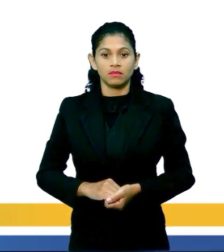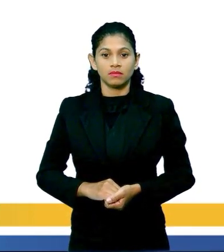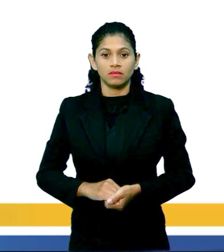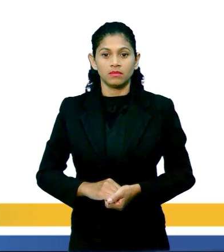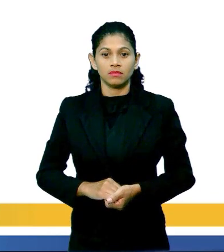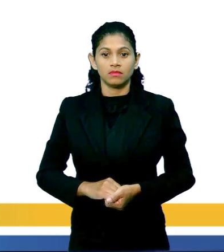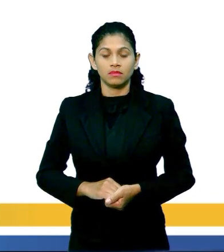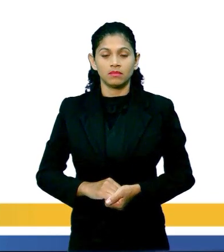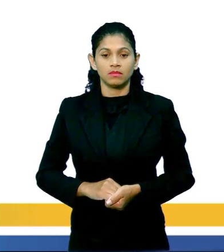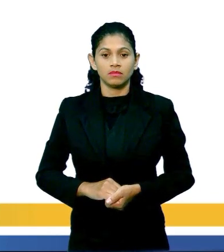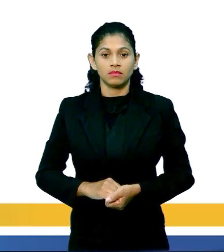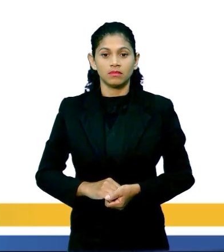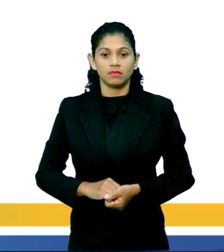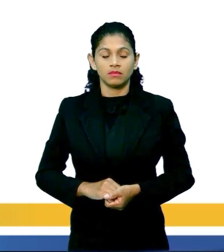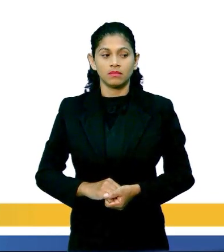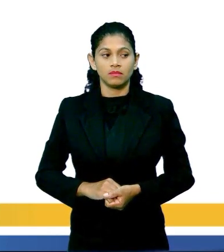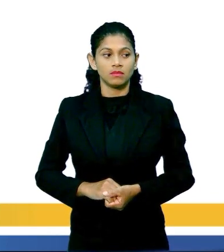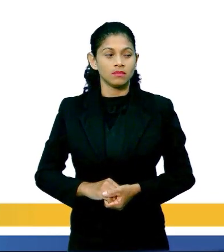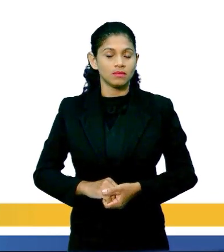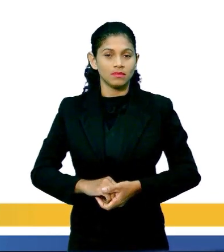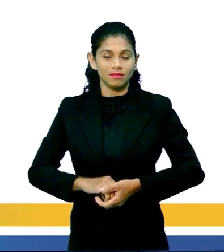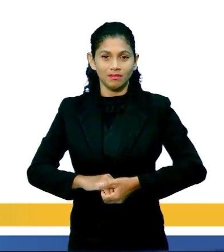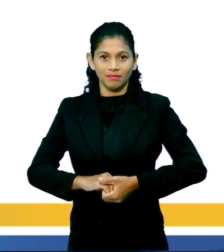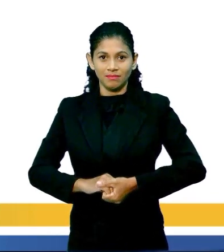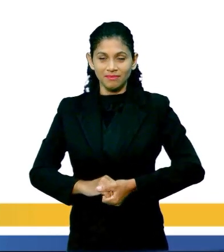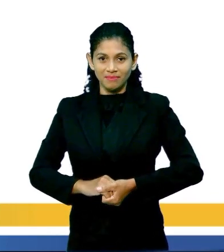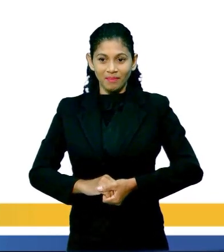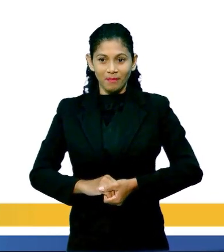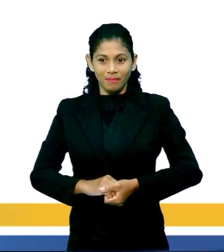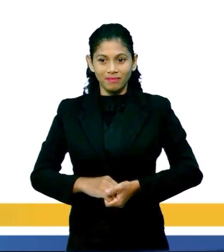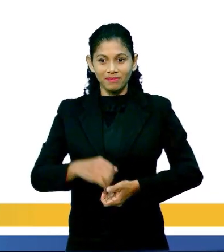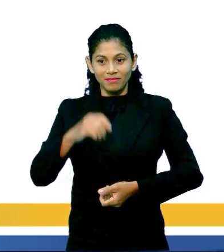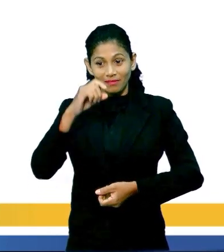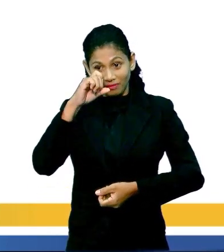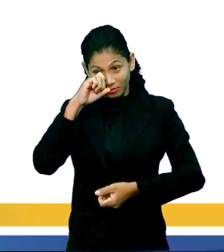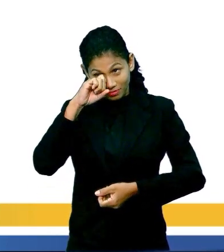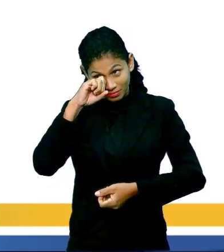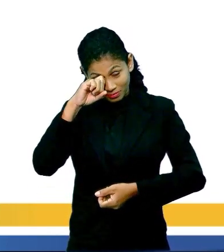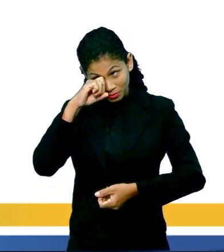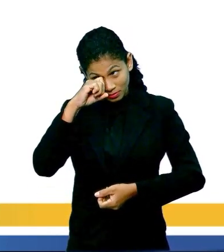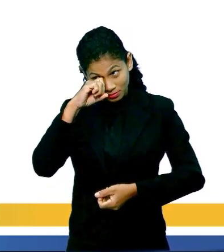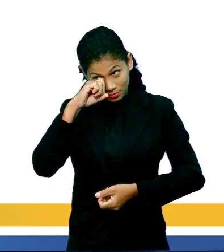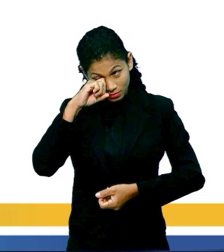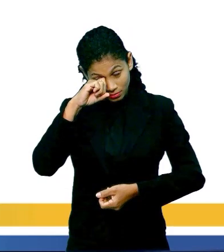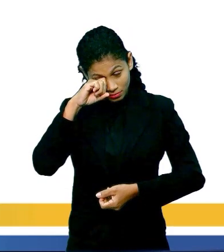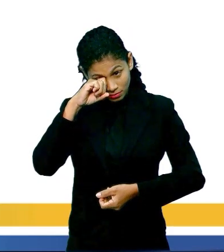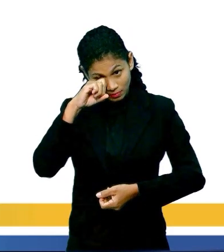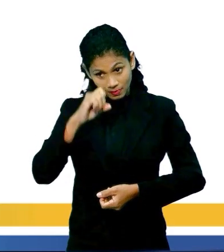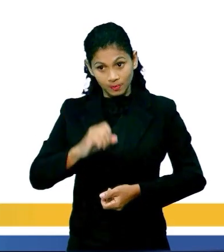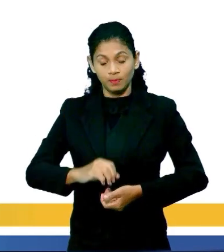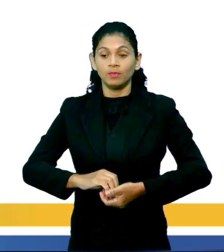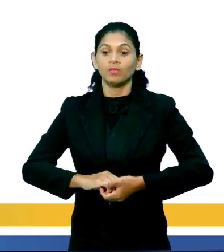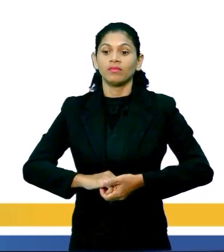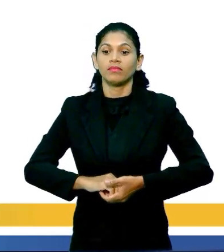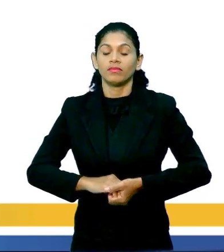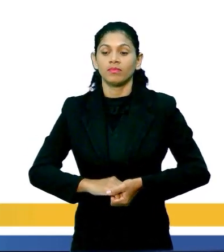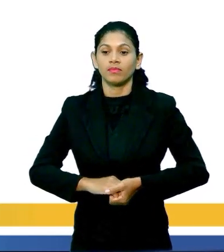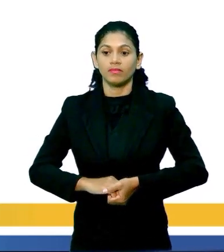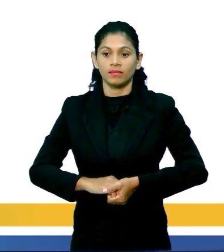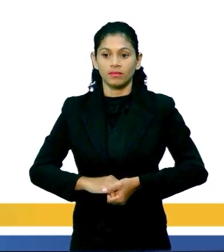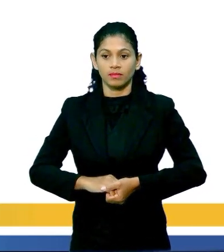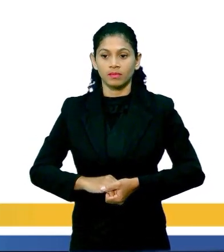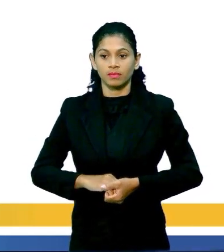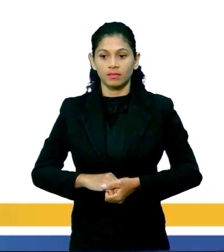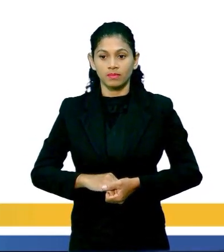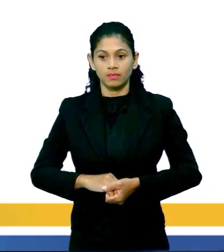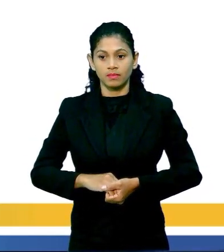shelter. Child poverty is not just a challenge for children living in the poorest parts of the world. In